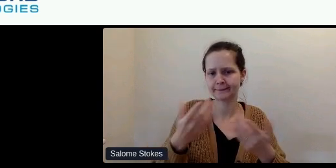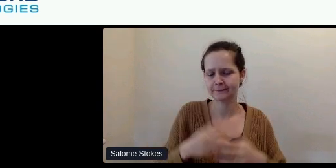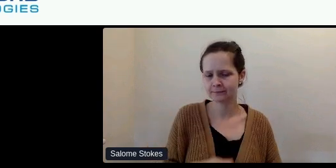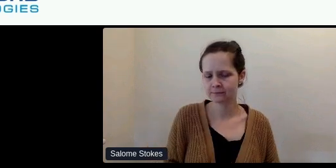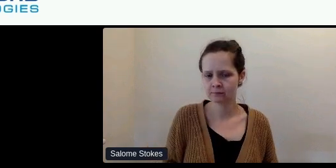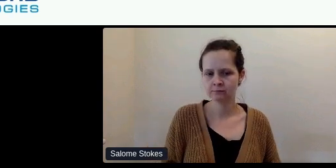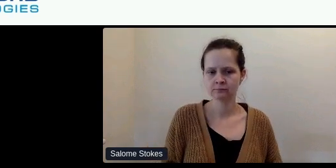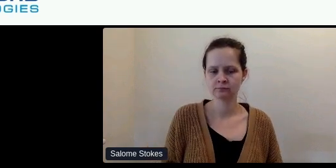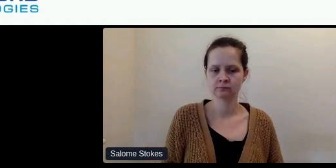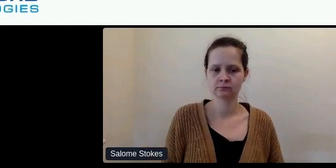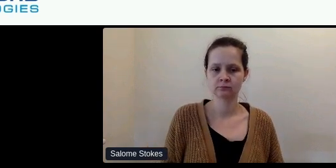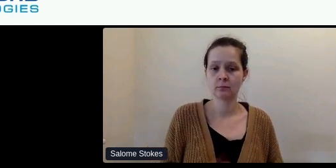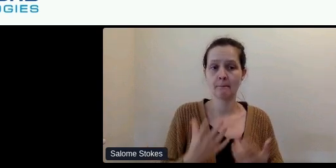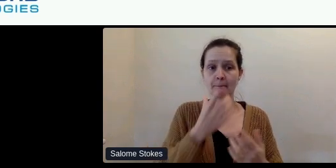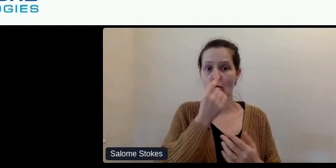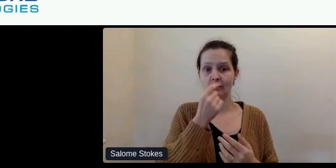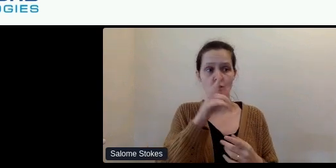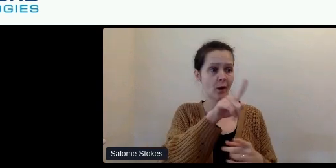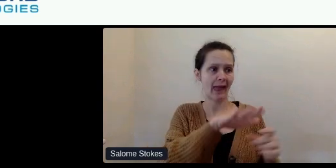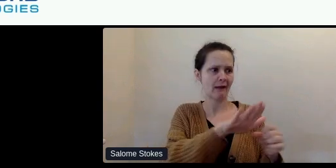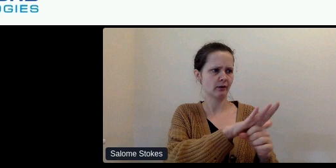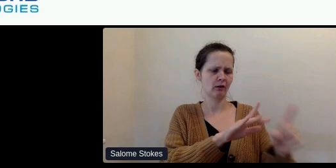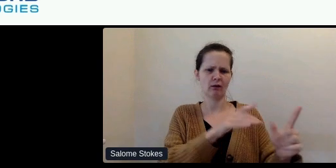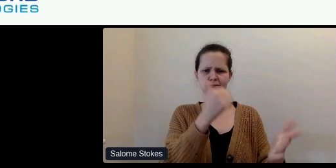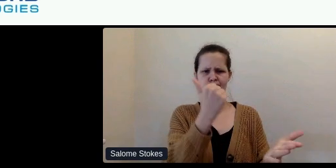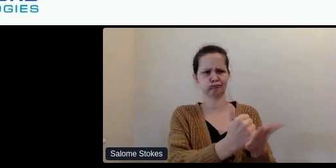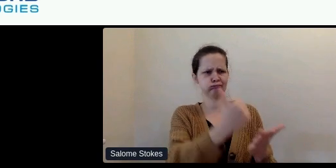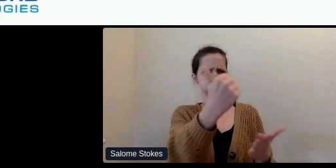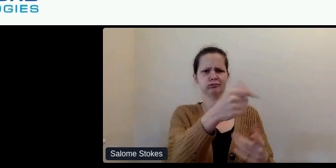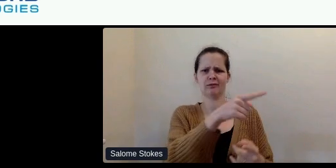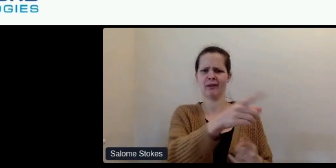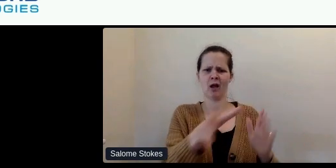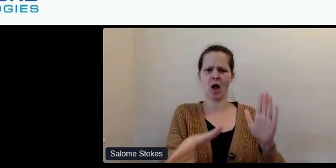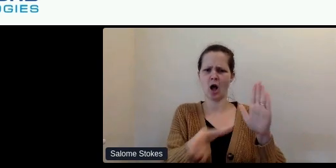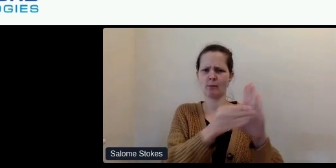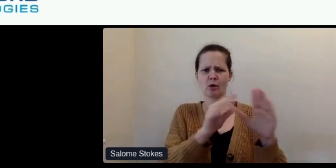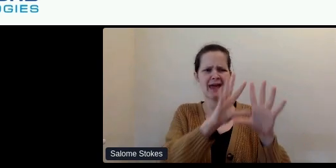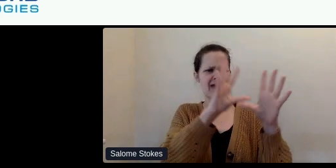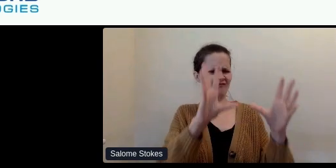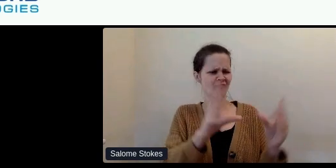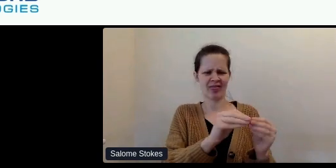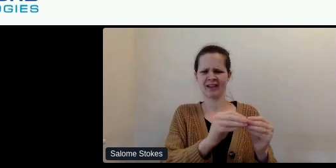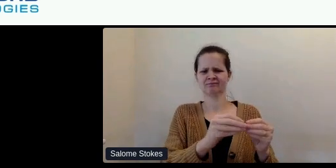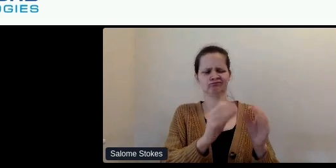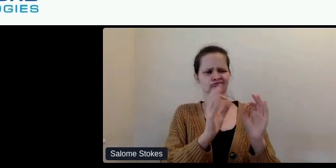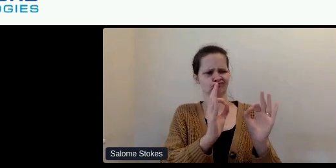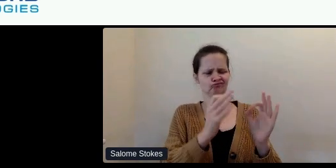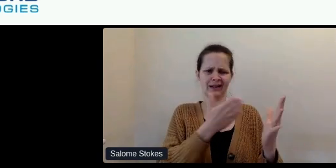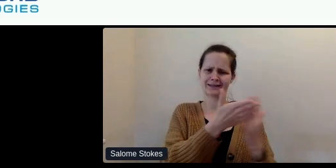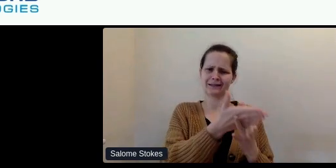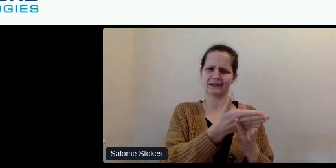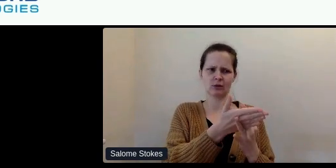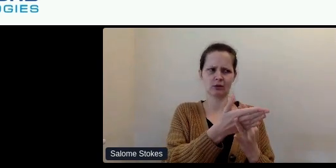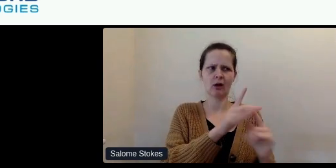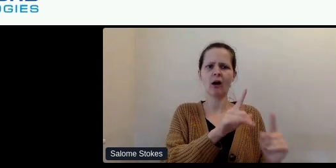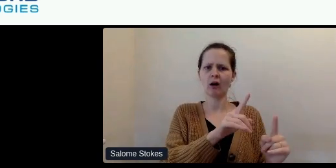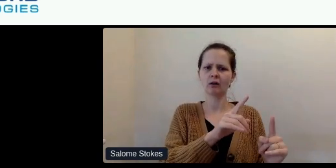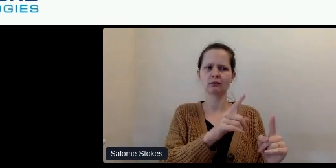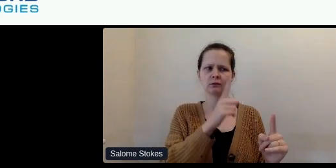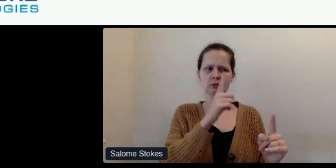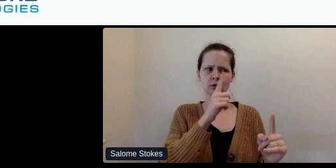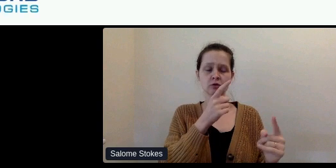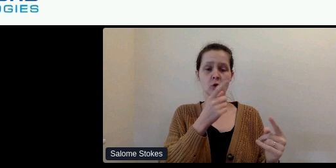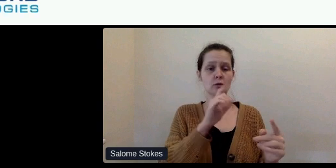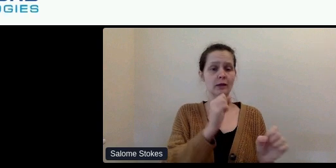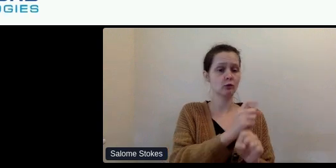that does this very well, and can they provide support to other parts of the business? So it's really useful. Ultimately, you can find your documents,